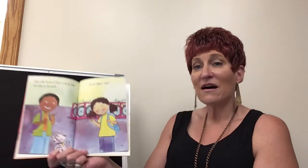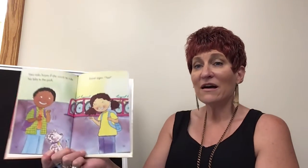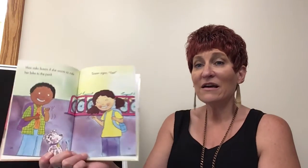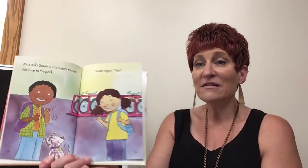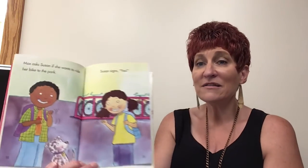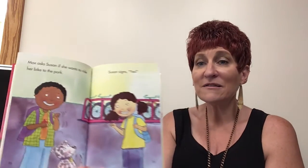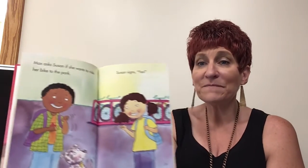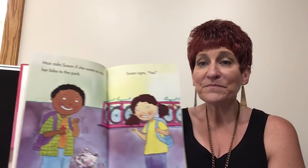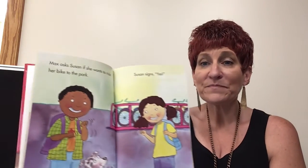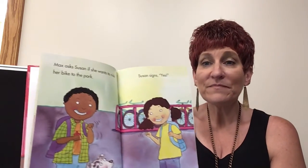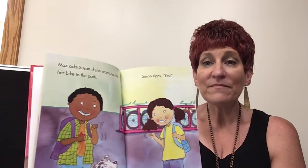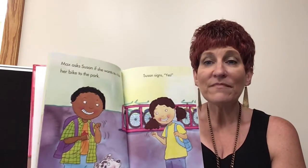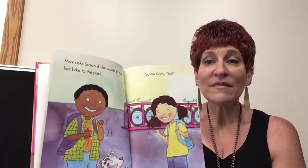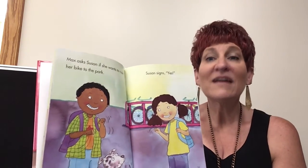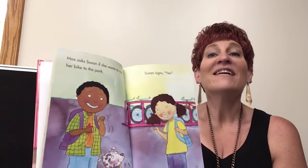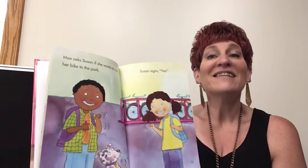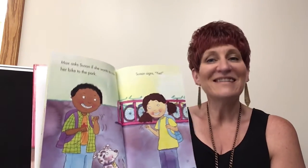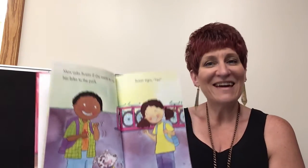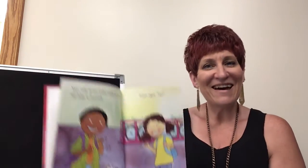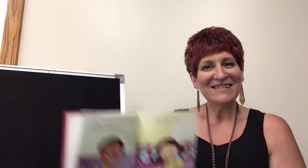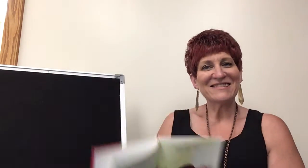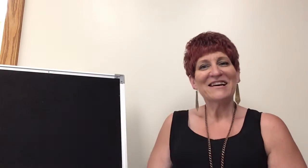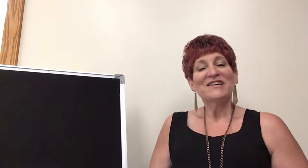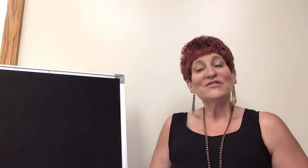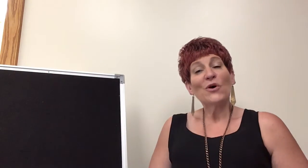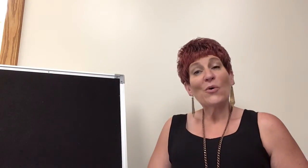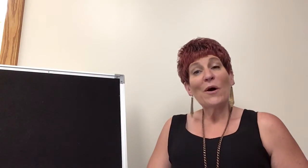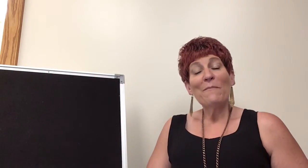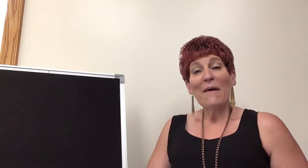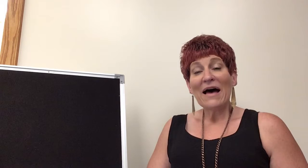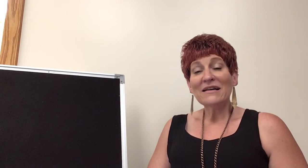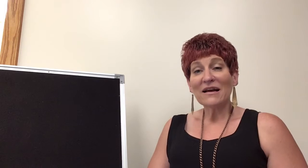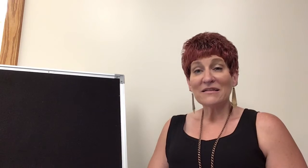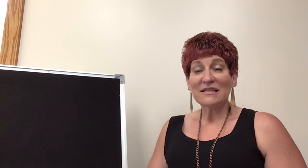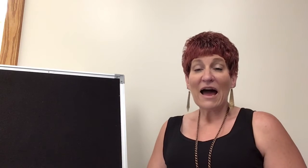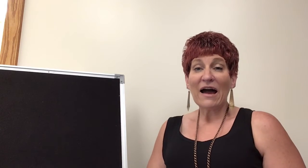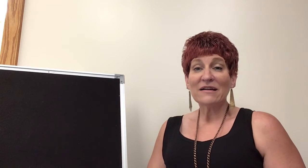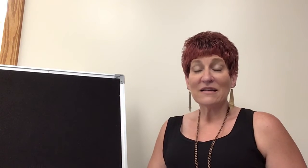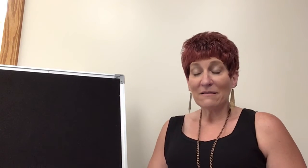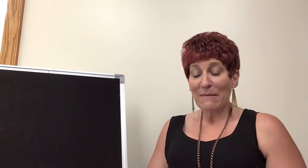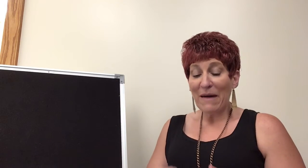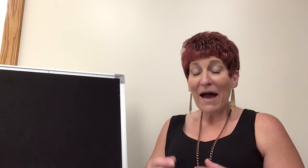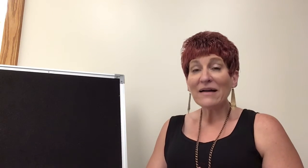Susan signs, yes. So